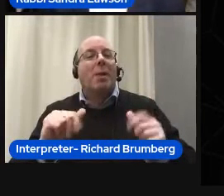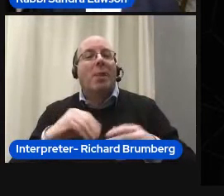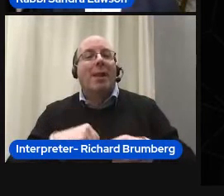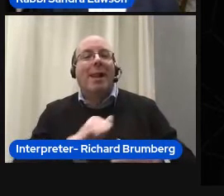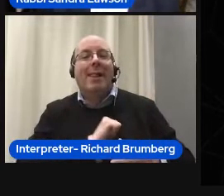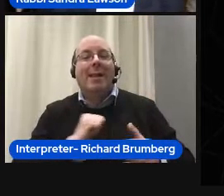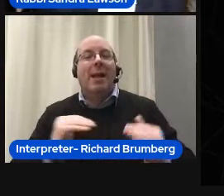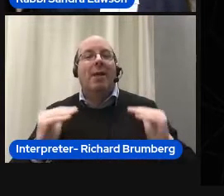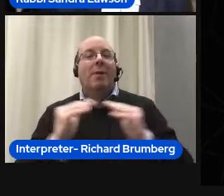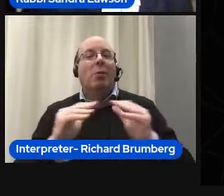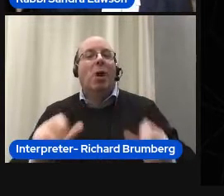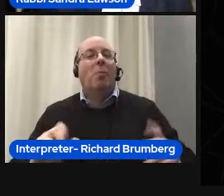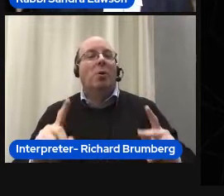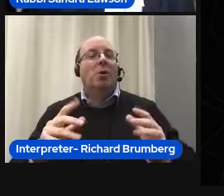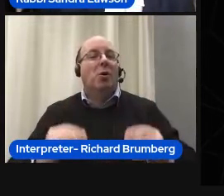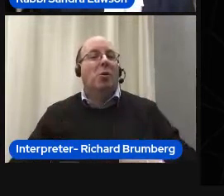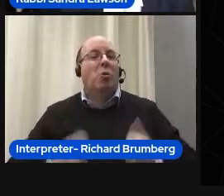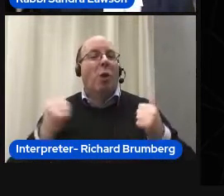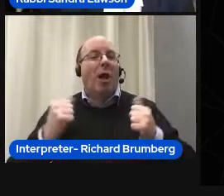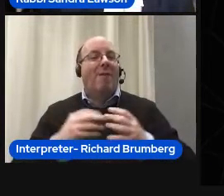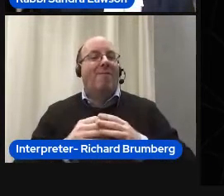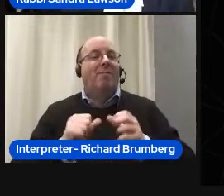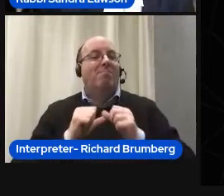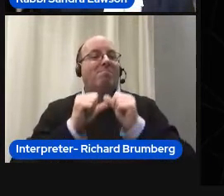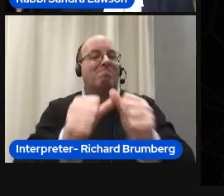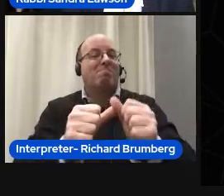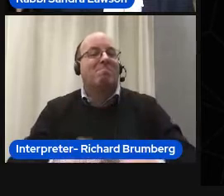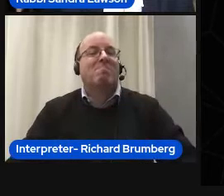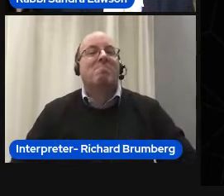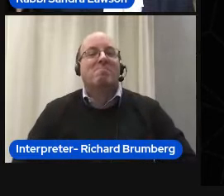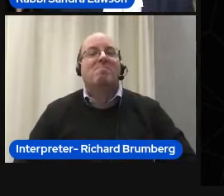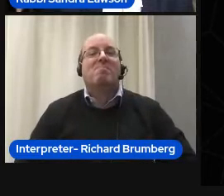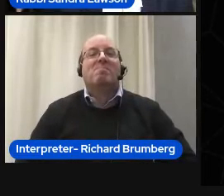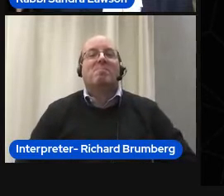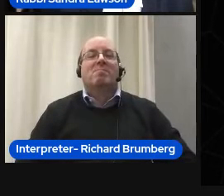an equal opportunity to thrive.